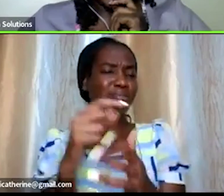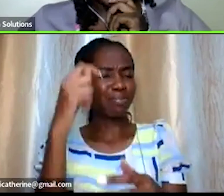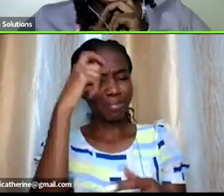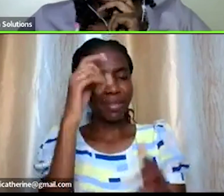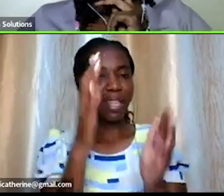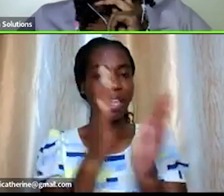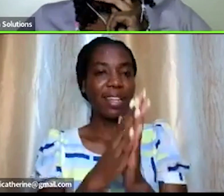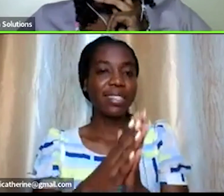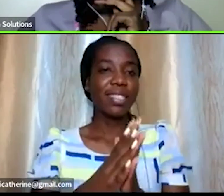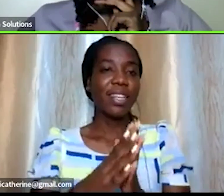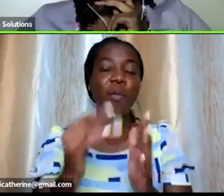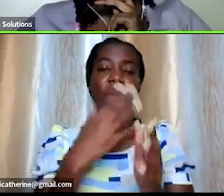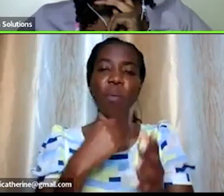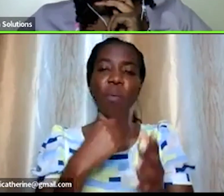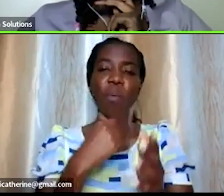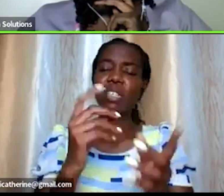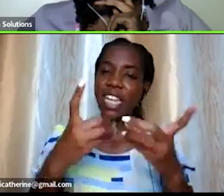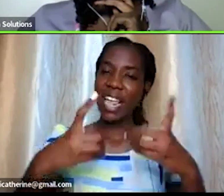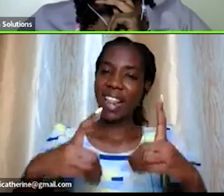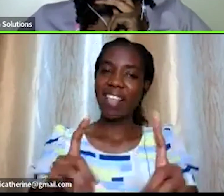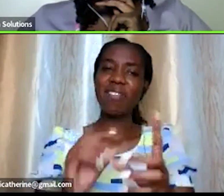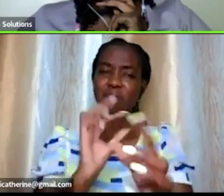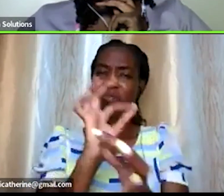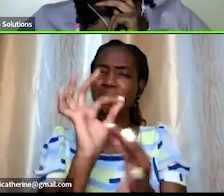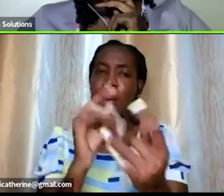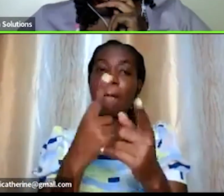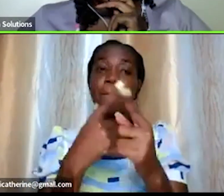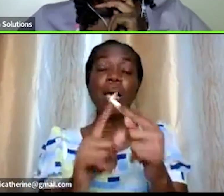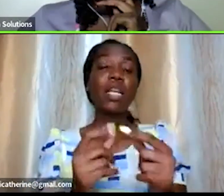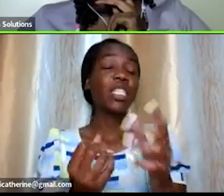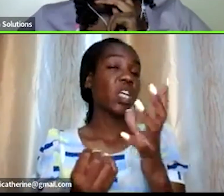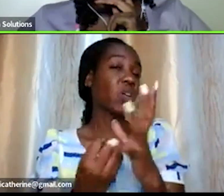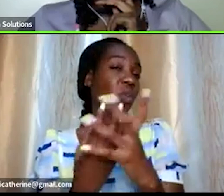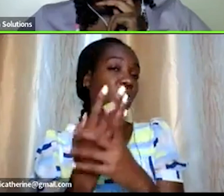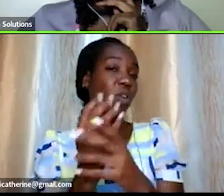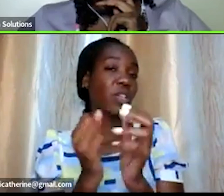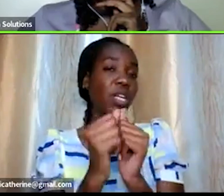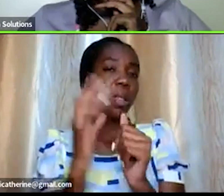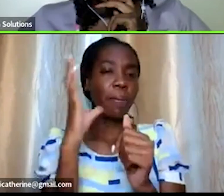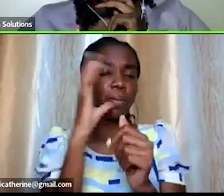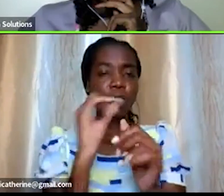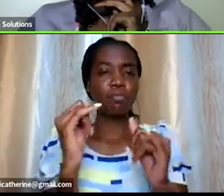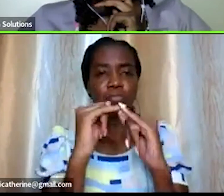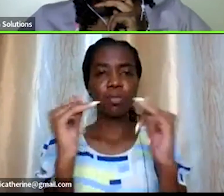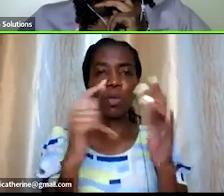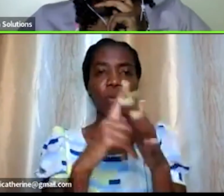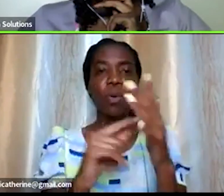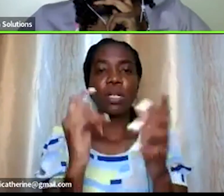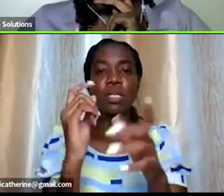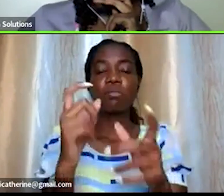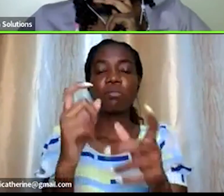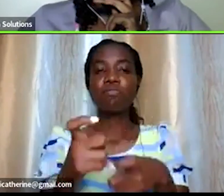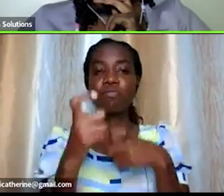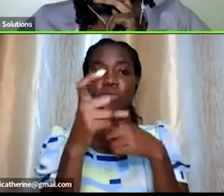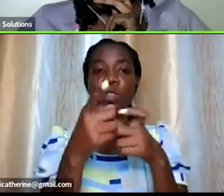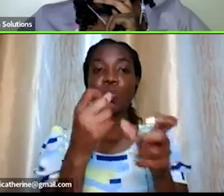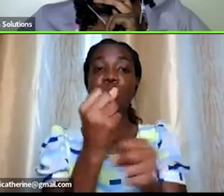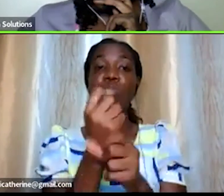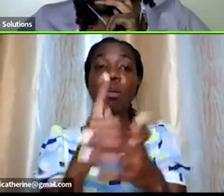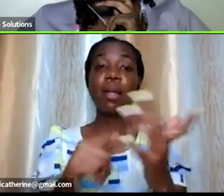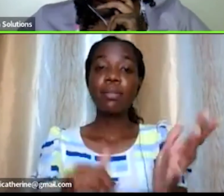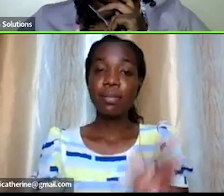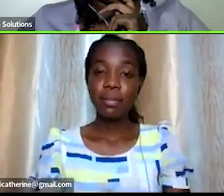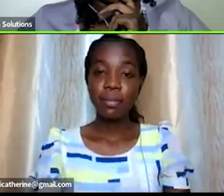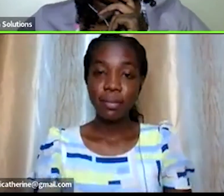delivering excellence, but curtailed to grow by the misalignment of what gets rewarded, what can one do?